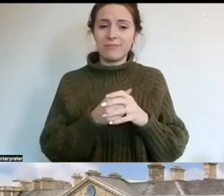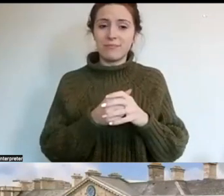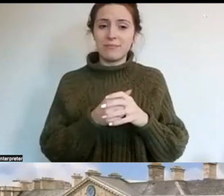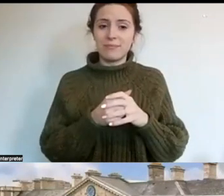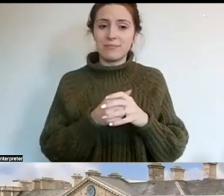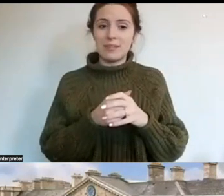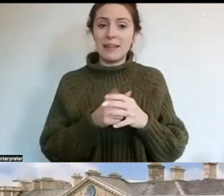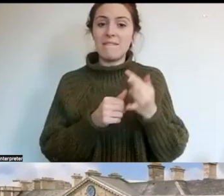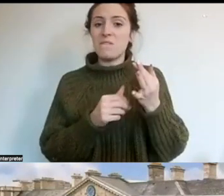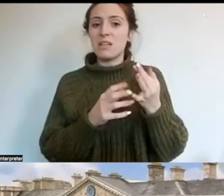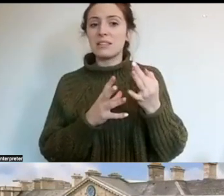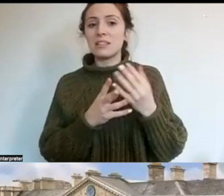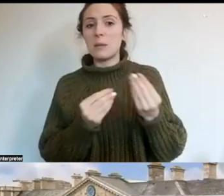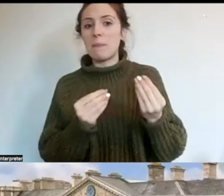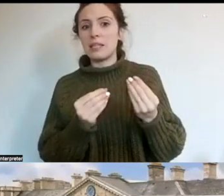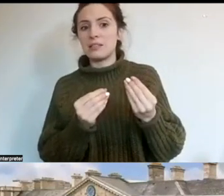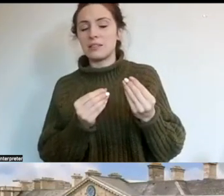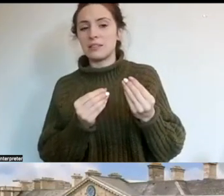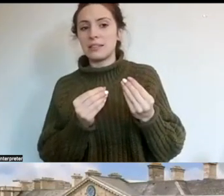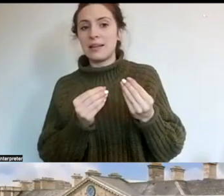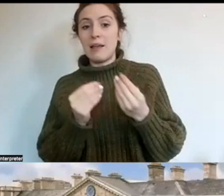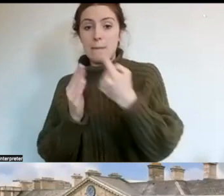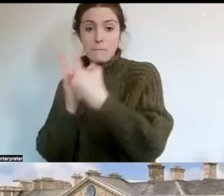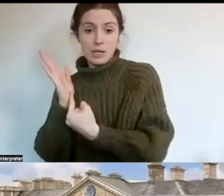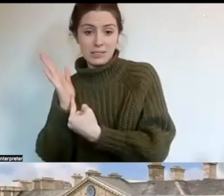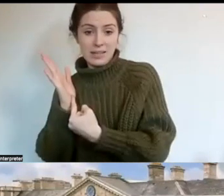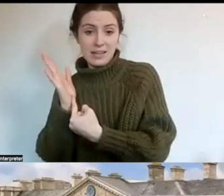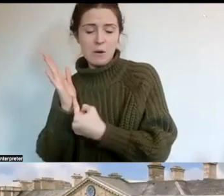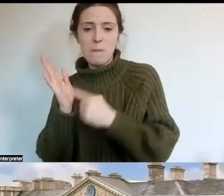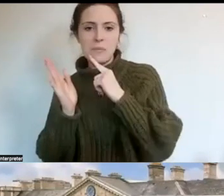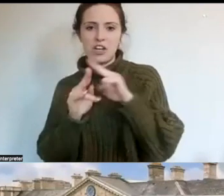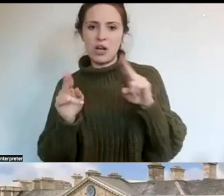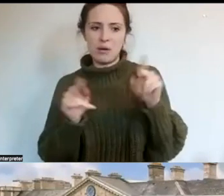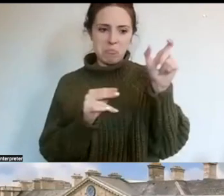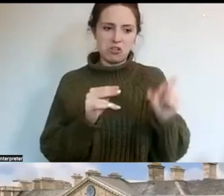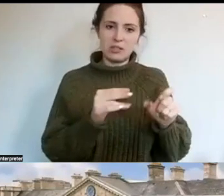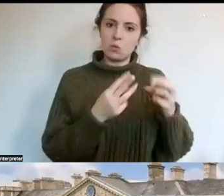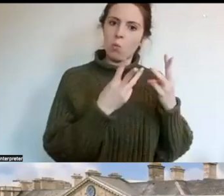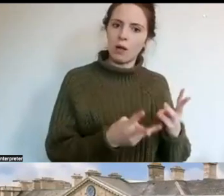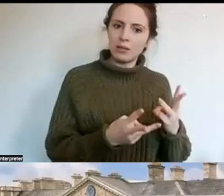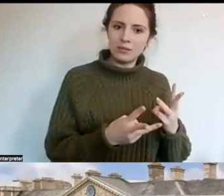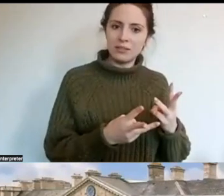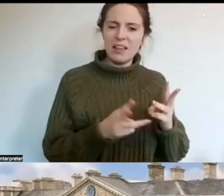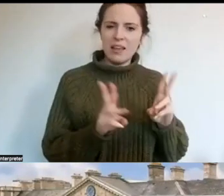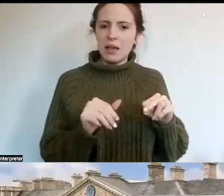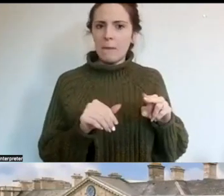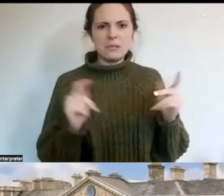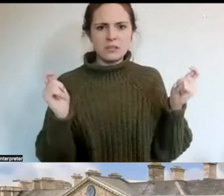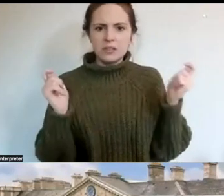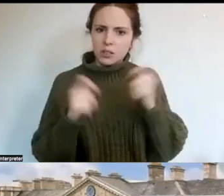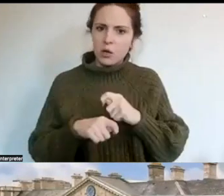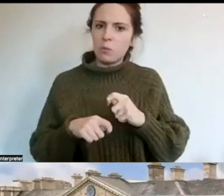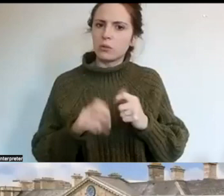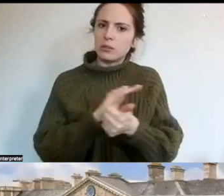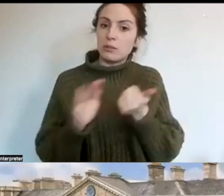if something's driven by policy but not driven by the person's desires and needs, it can be a very traumatic experience for the people